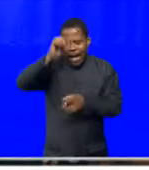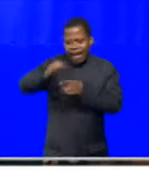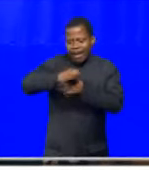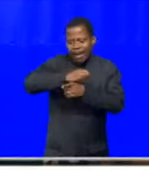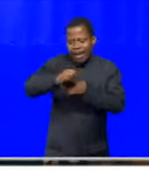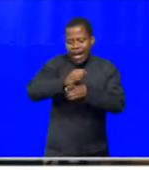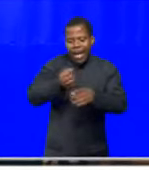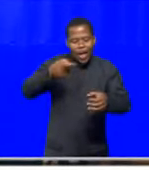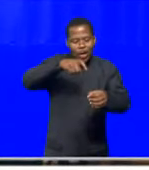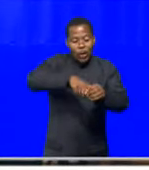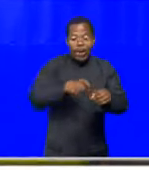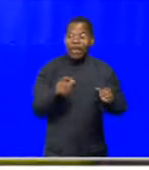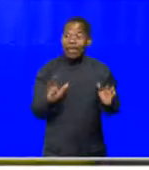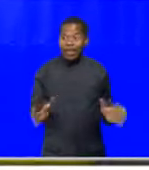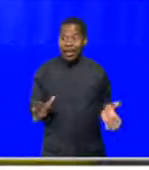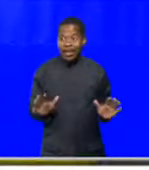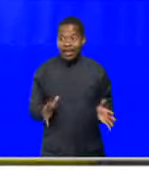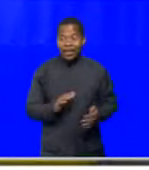epilepsy.